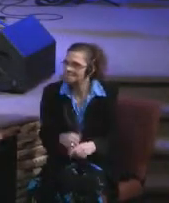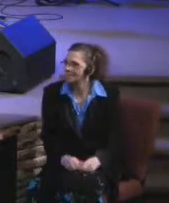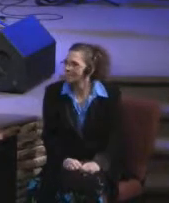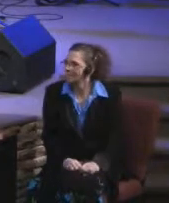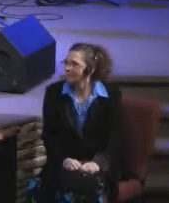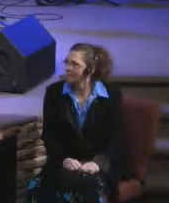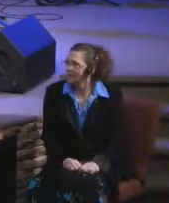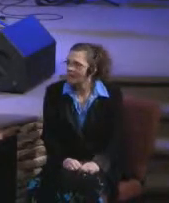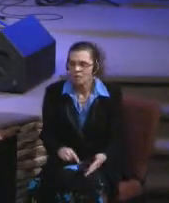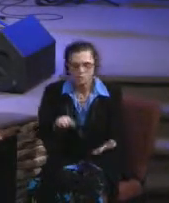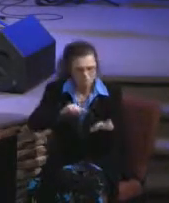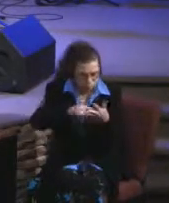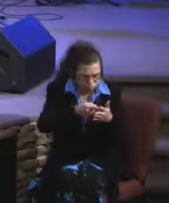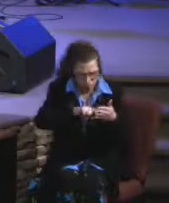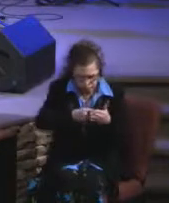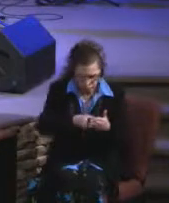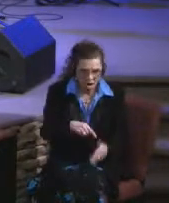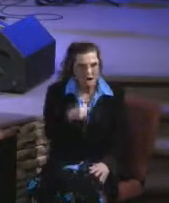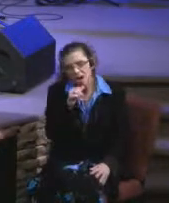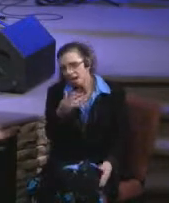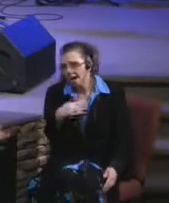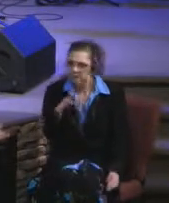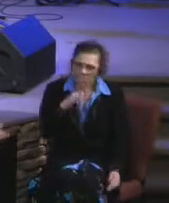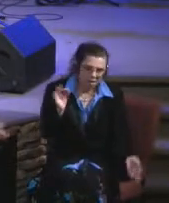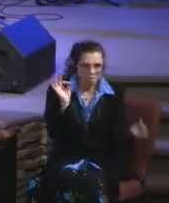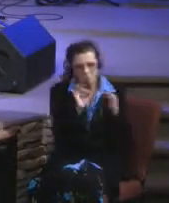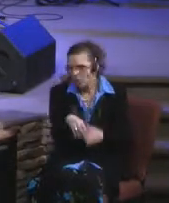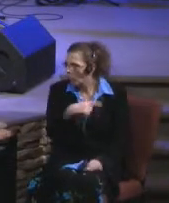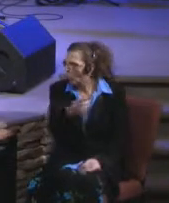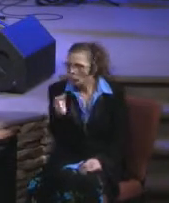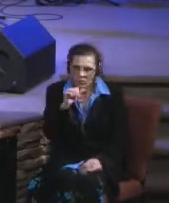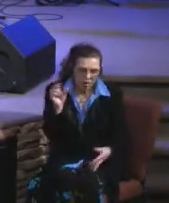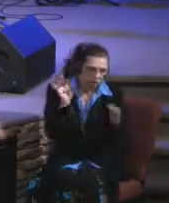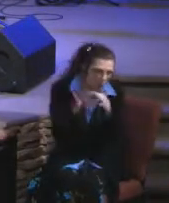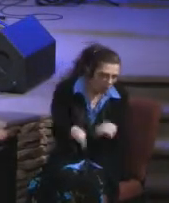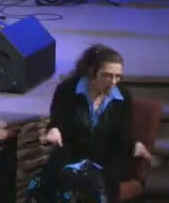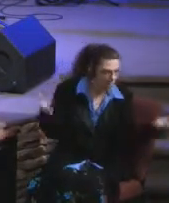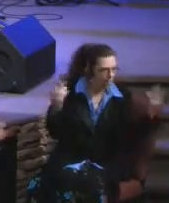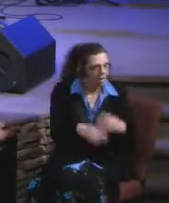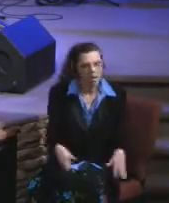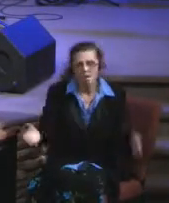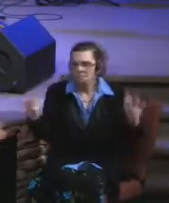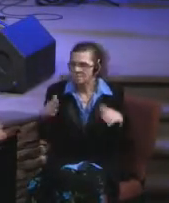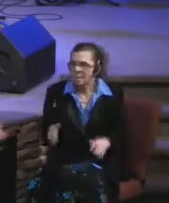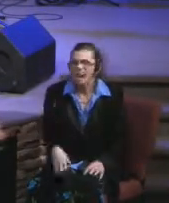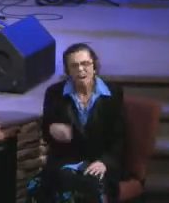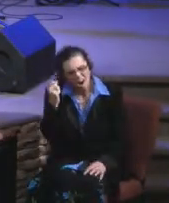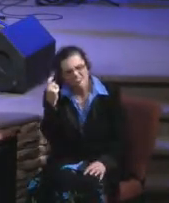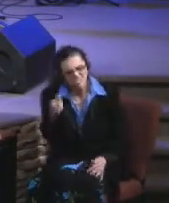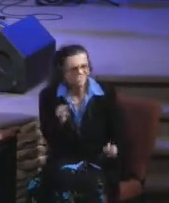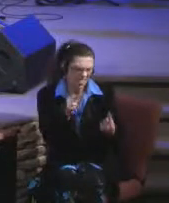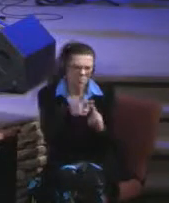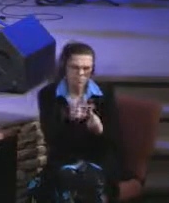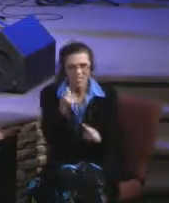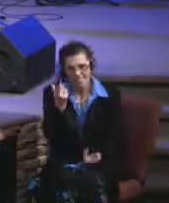And we've been drilled this, I can't be perfect, nobody's perfect, and we're not perfect. And I understand the point of that, I really